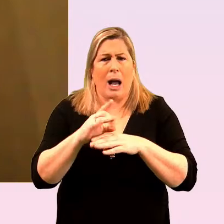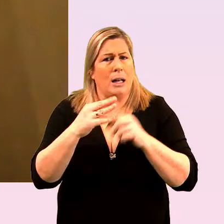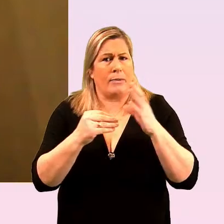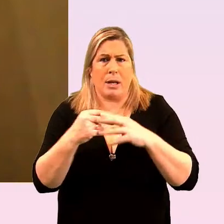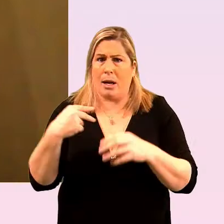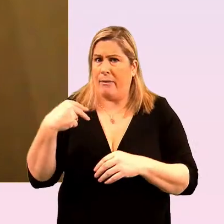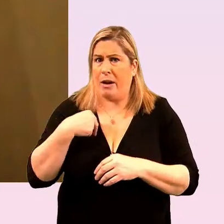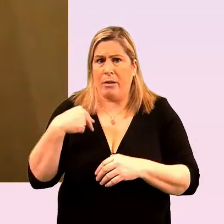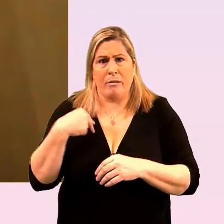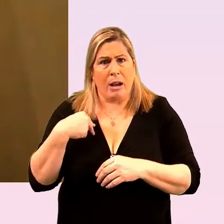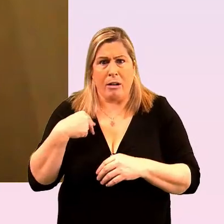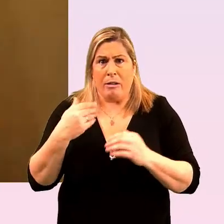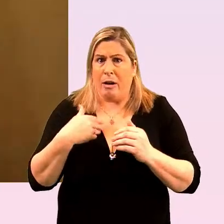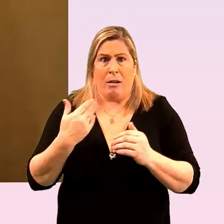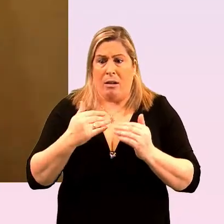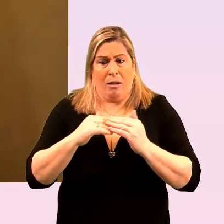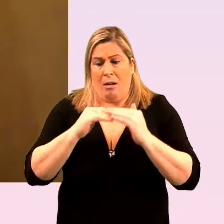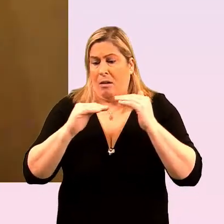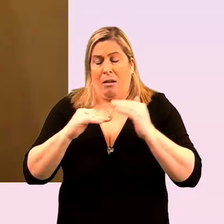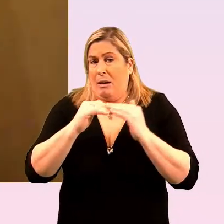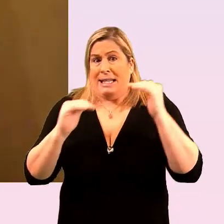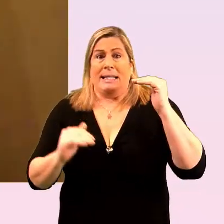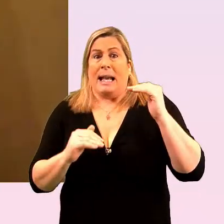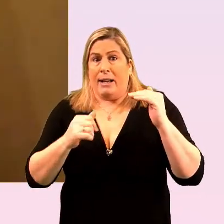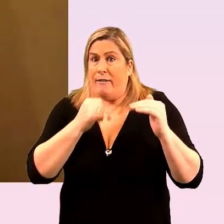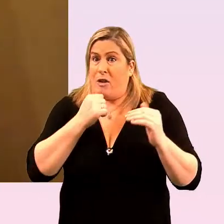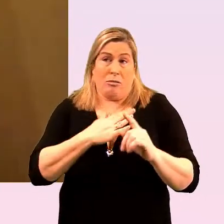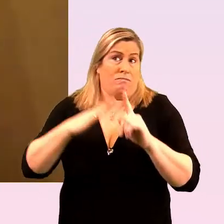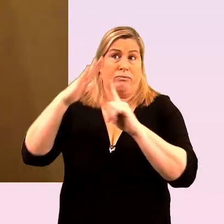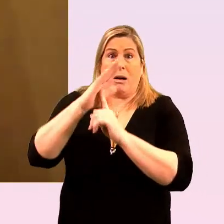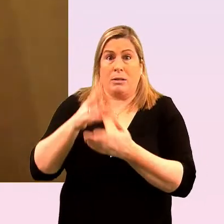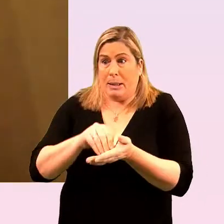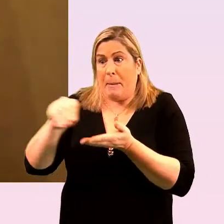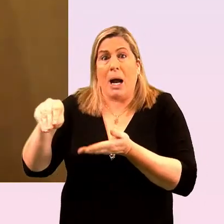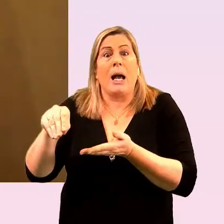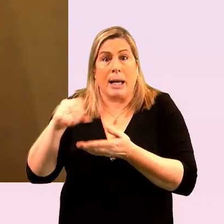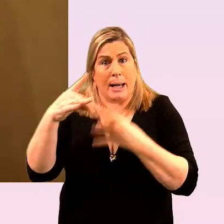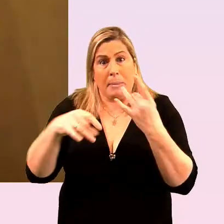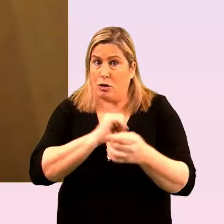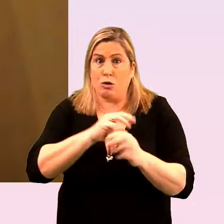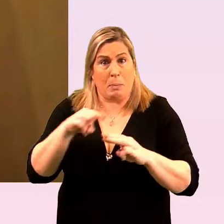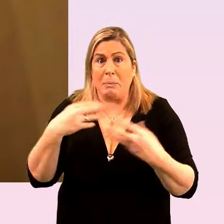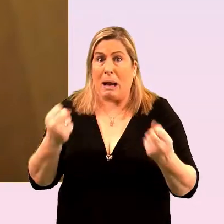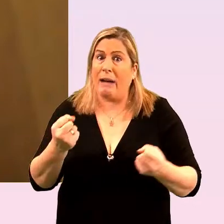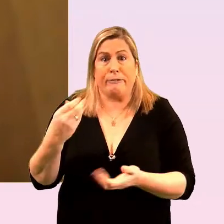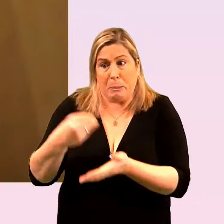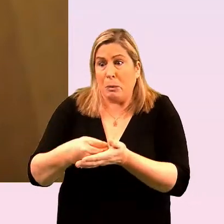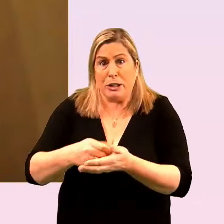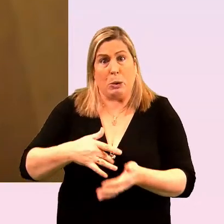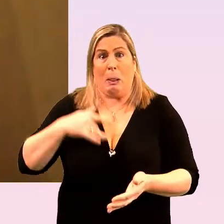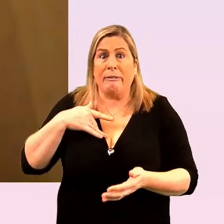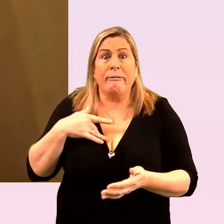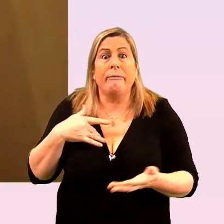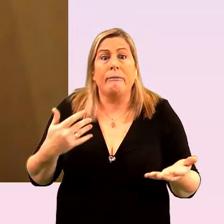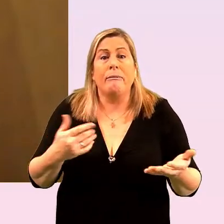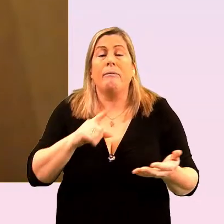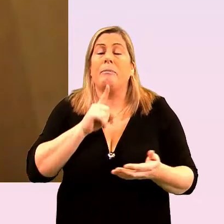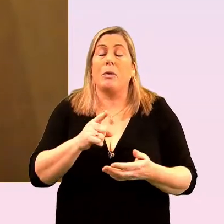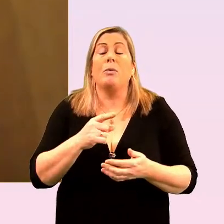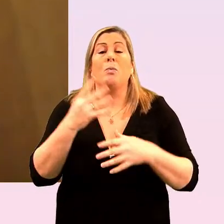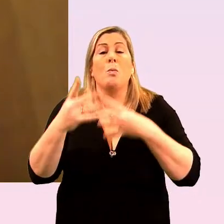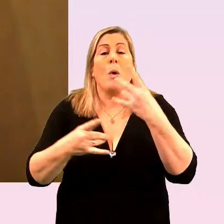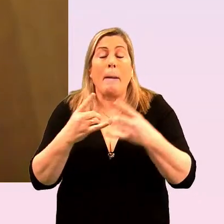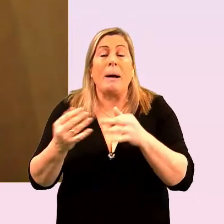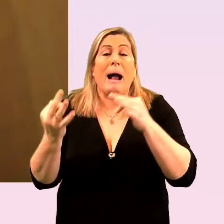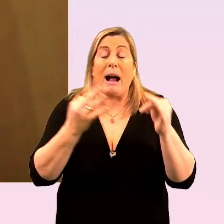very secondary in the first stages because it was simply about paying people. And then what happened was